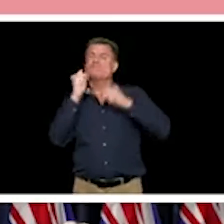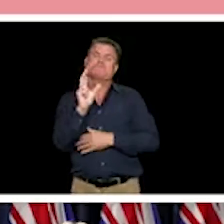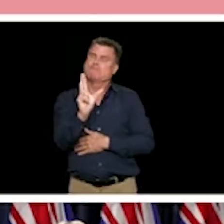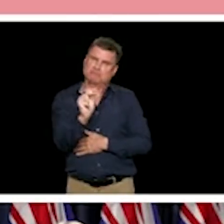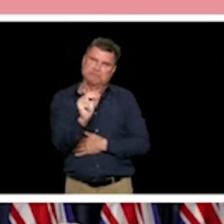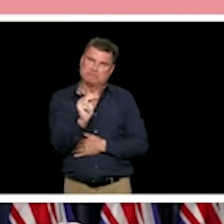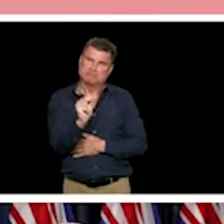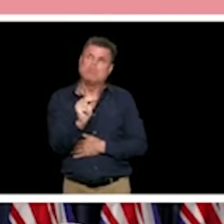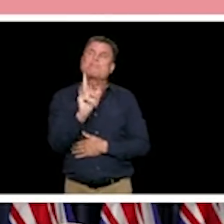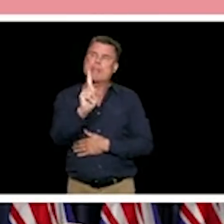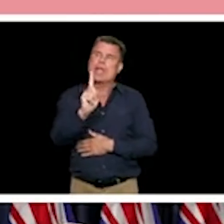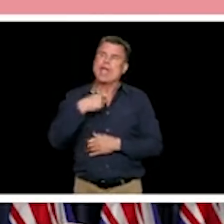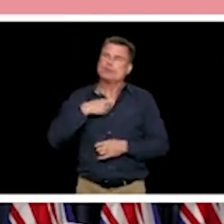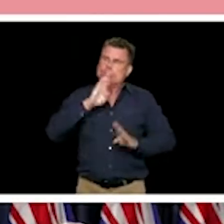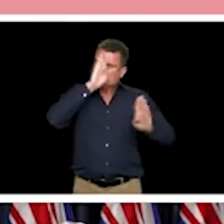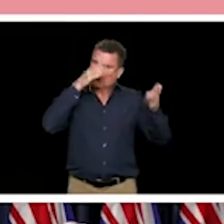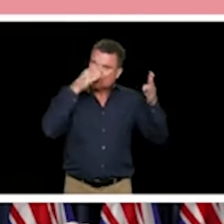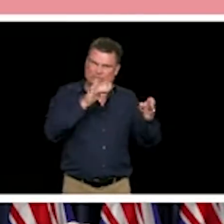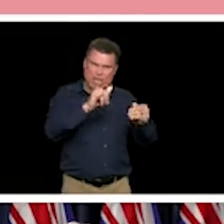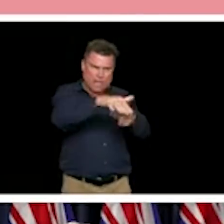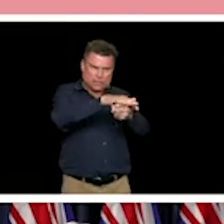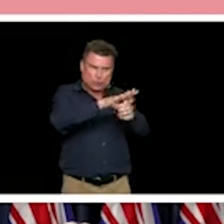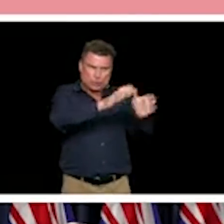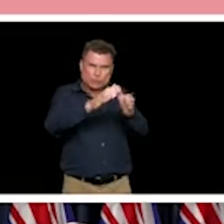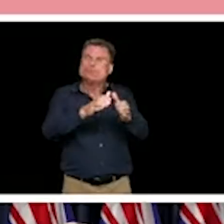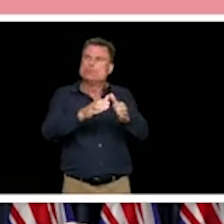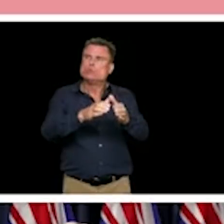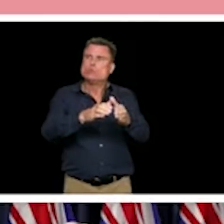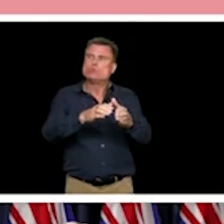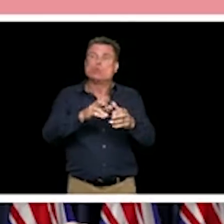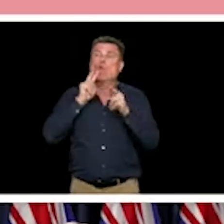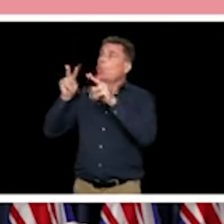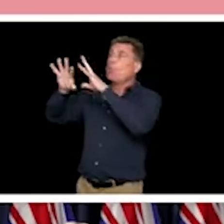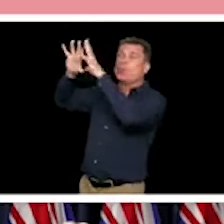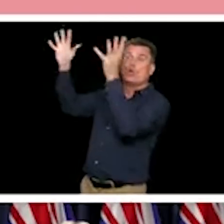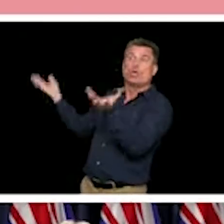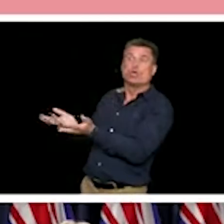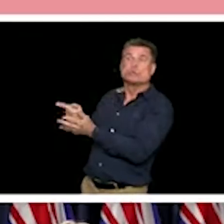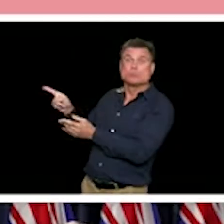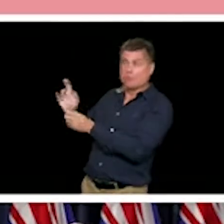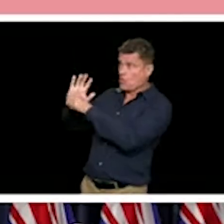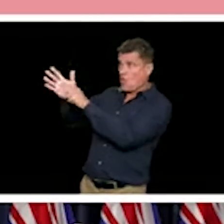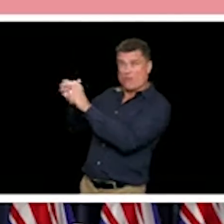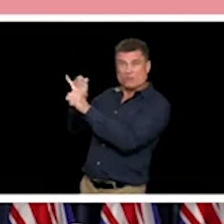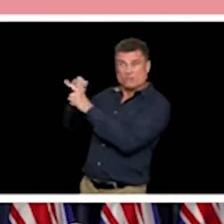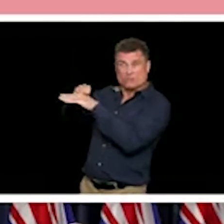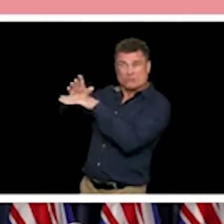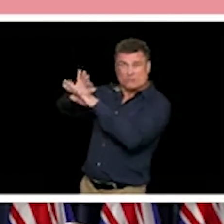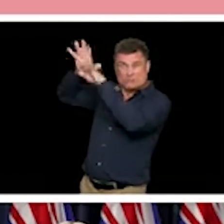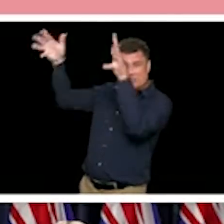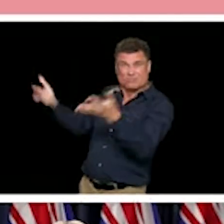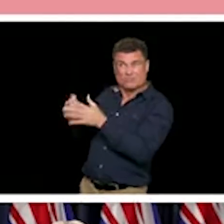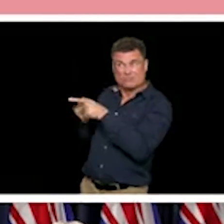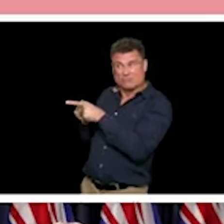Columbia. Not a surprise to us, but it is something that we need to pay attention to. We've seen around the world that